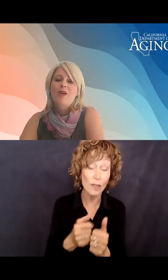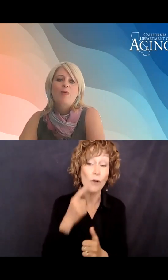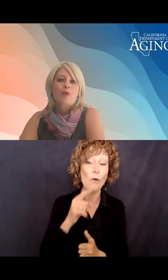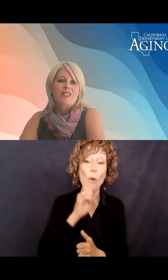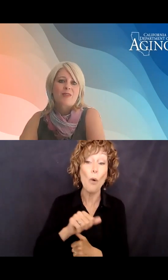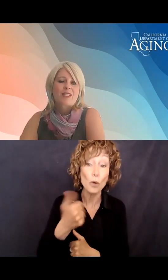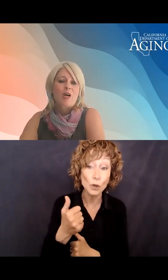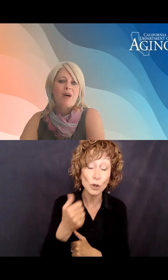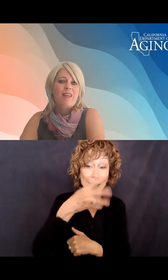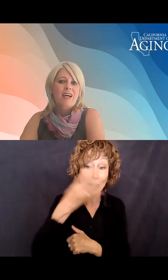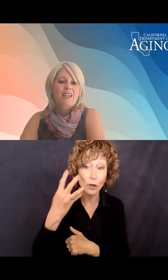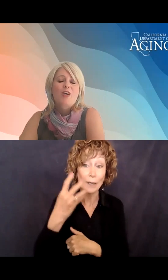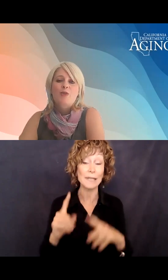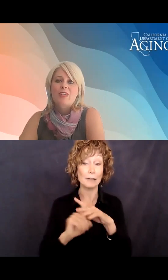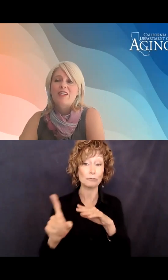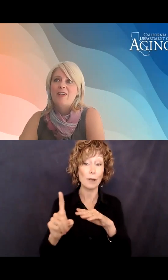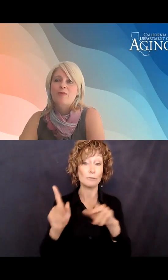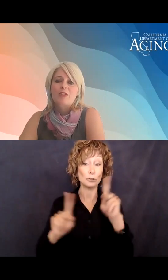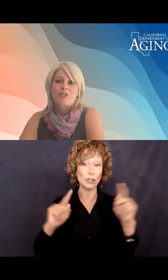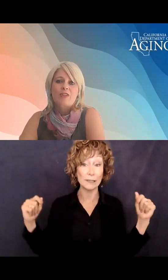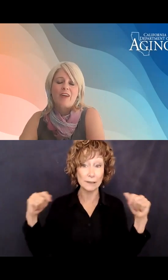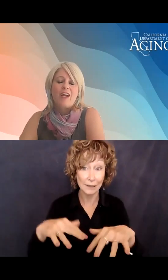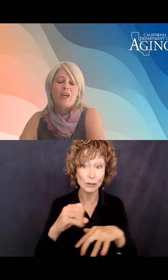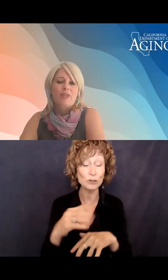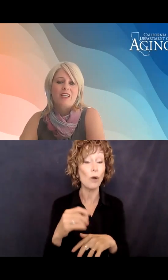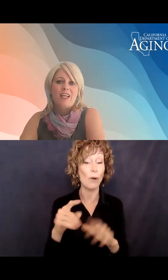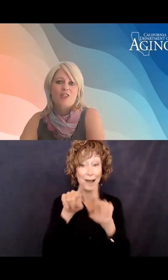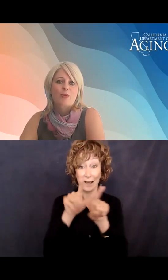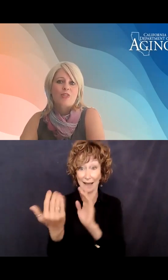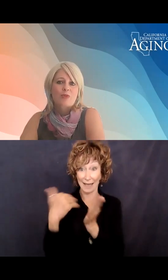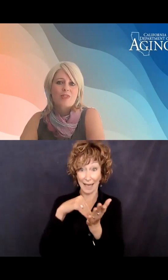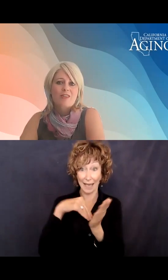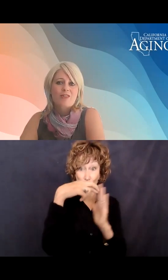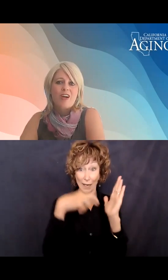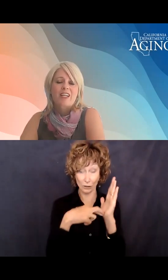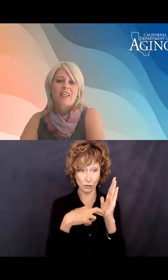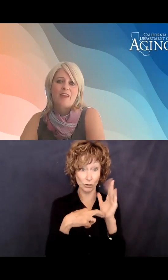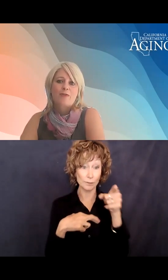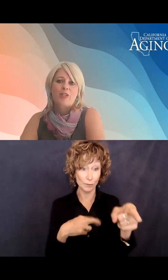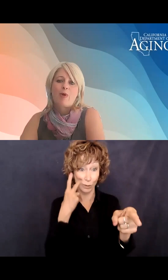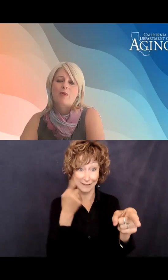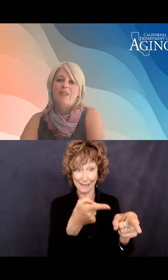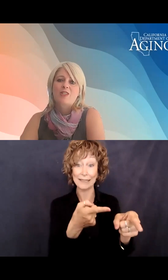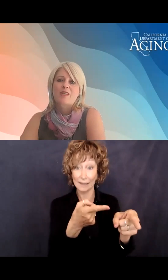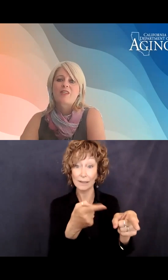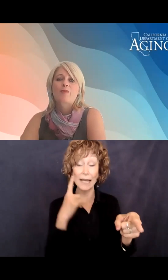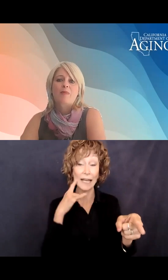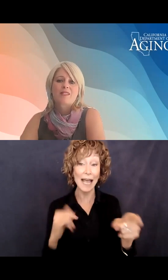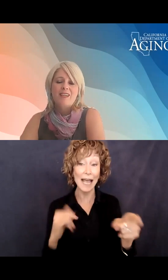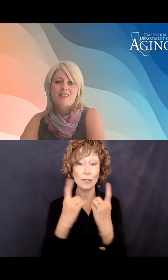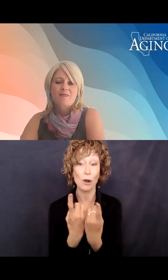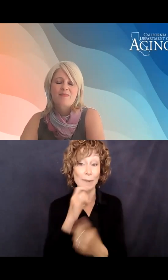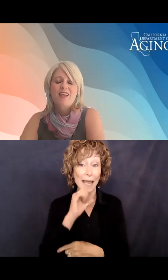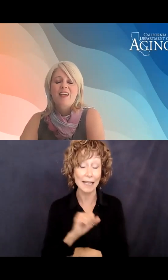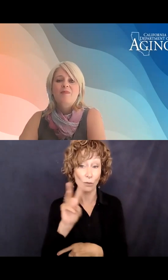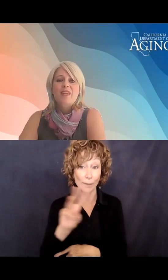refugees. More details to come on that. You can again register at our Equity and Aging Resource Center on California Department of Aging's